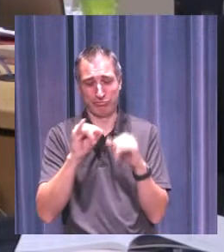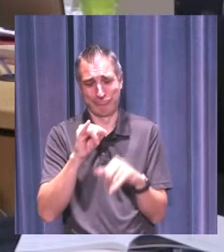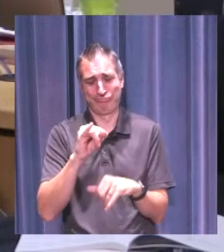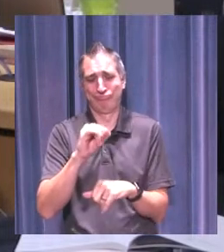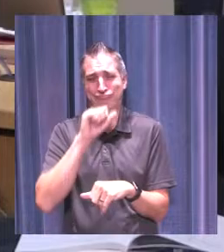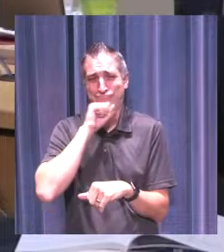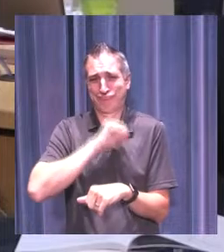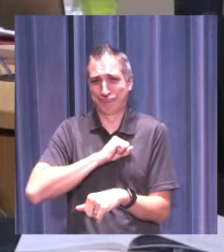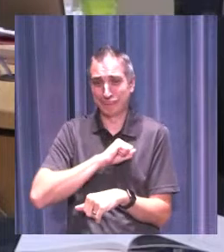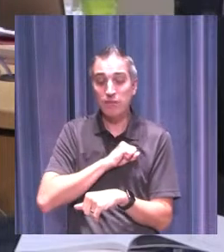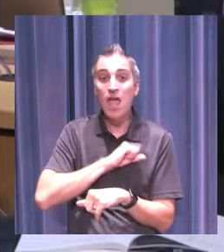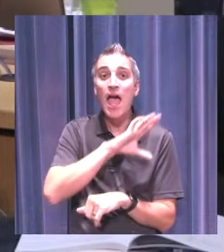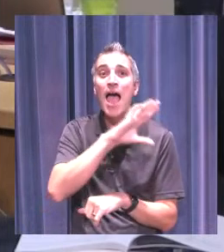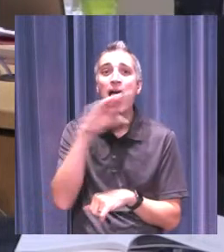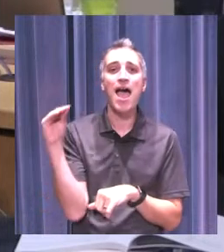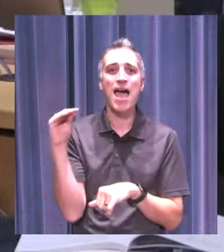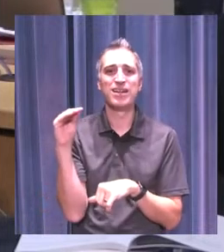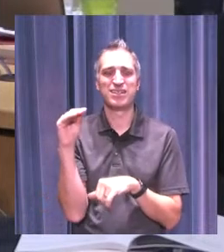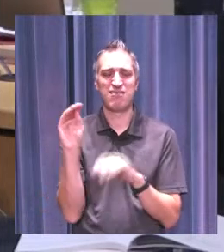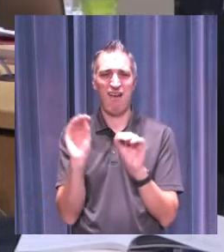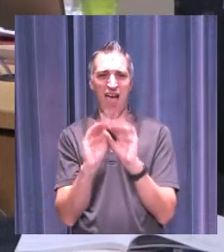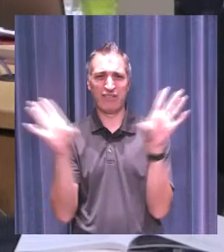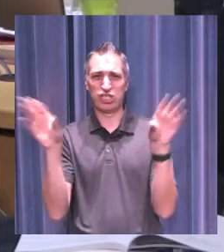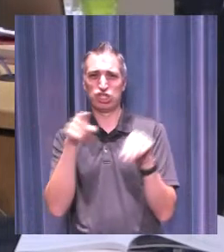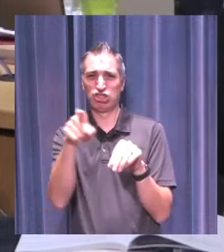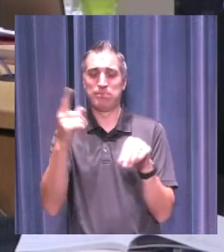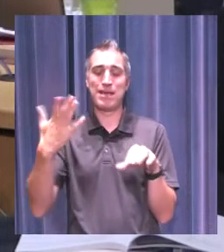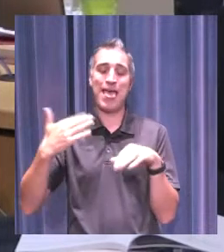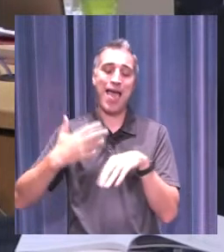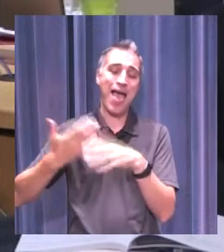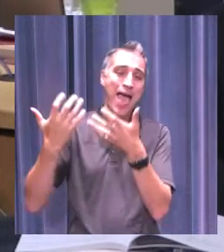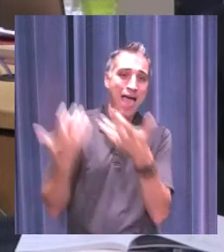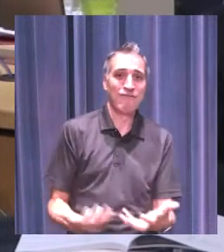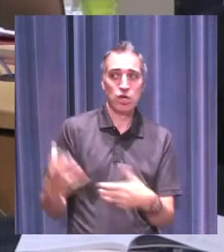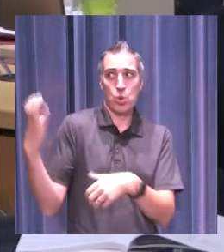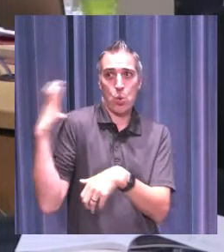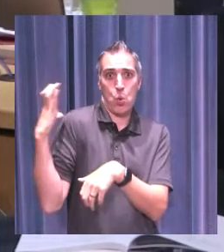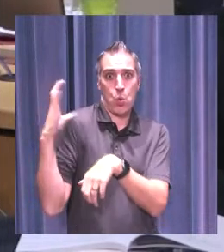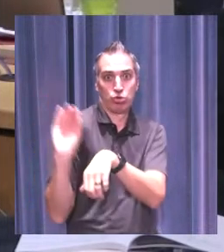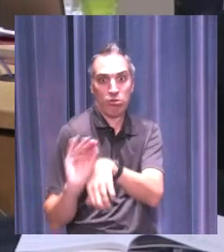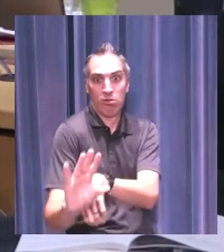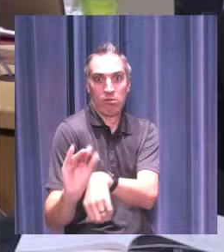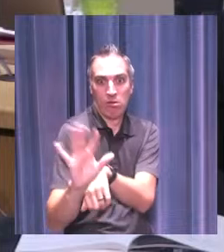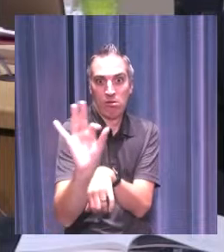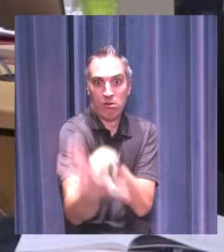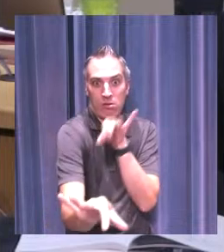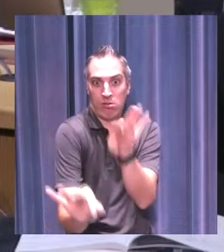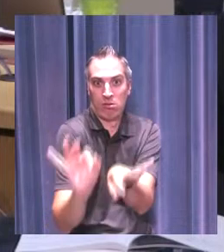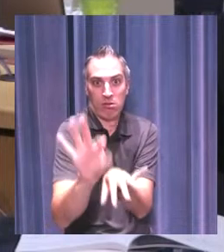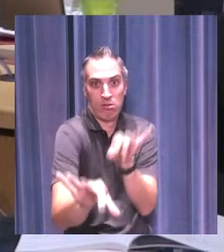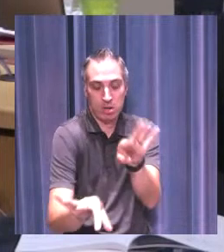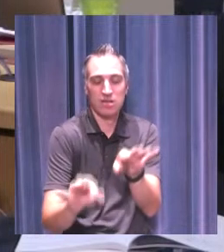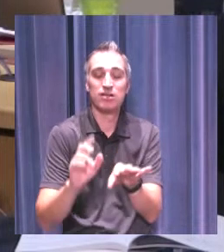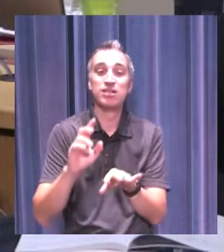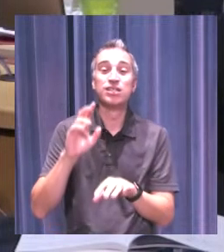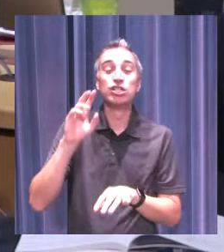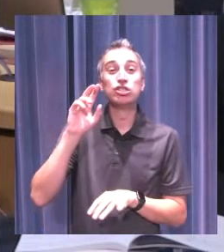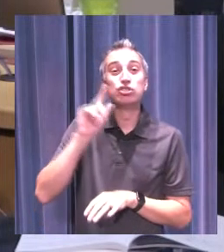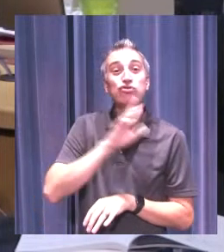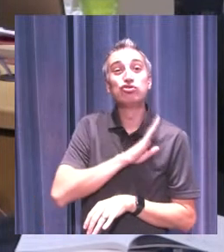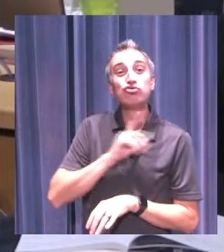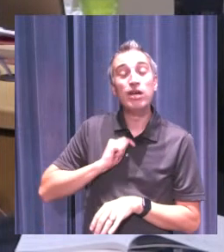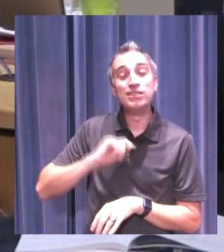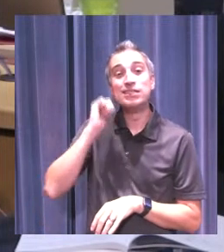when it became evident that she had been heavily coached. I can only assume that what Trustee Daly,